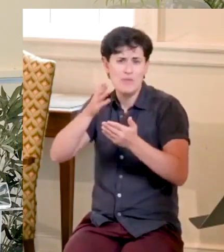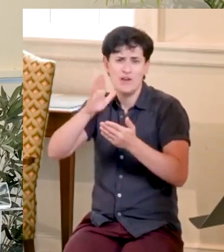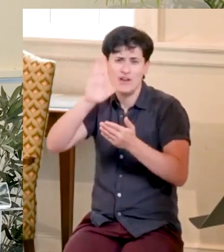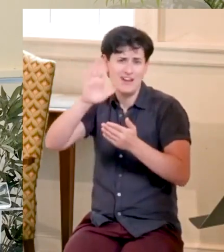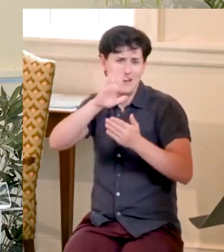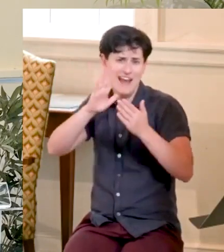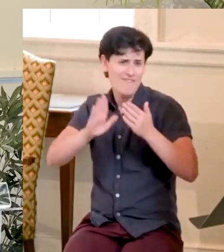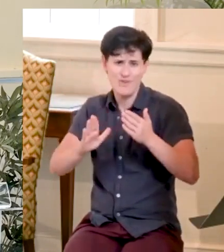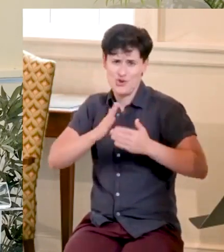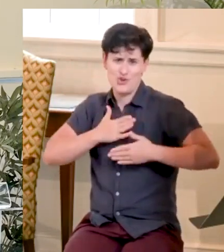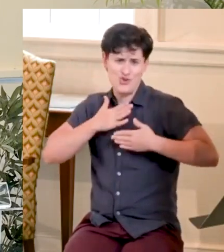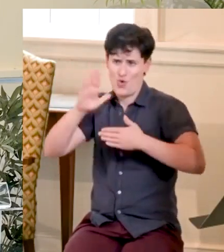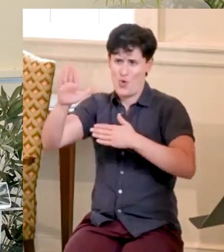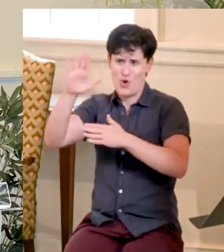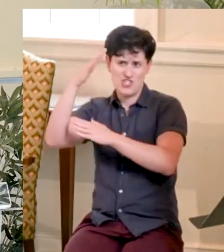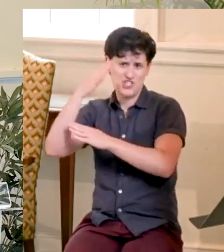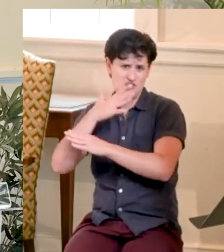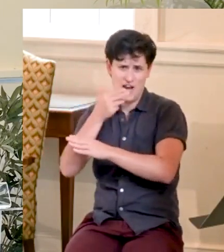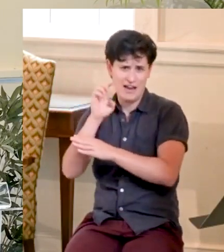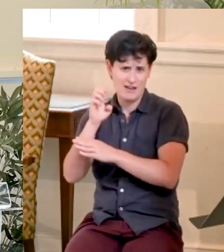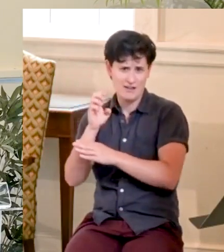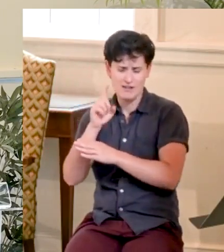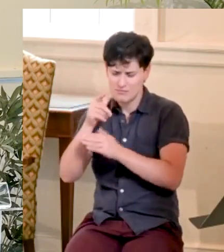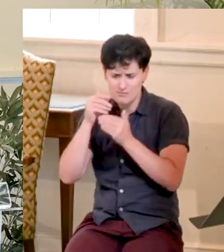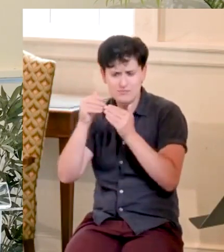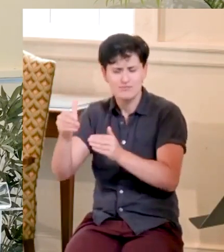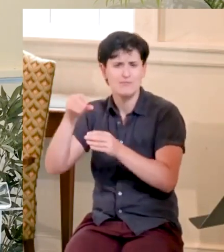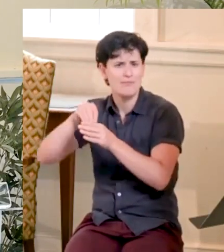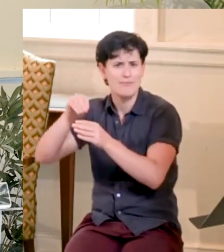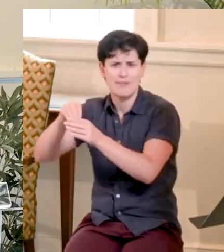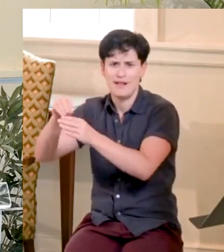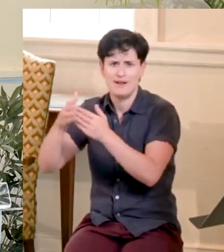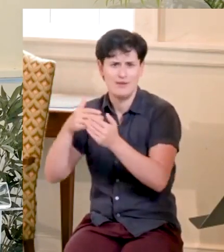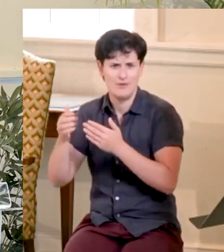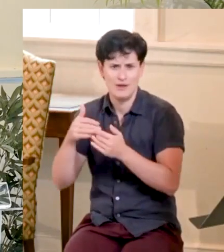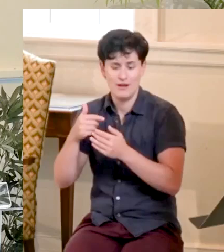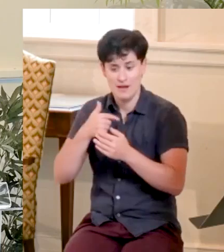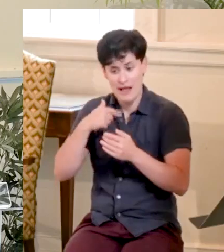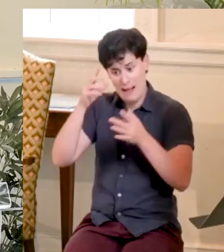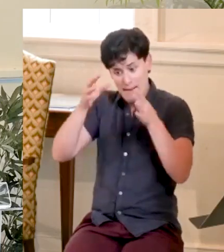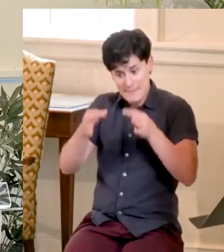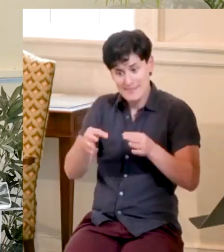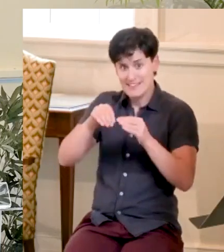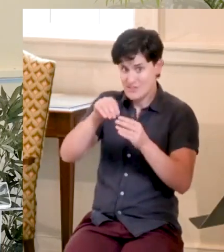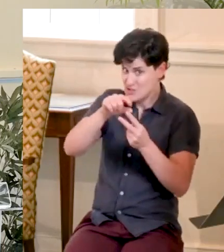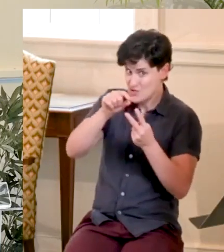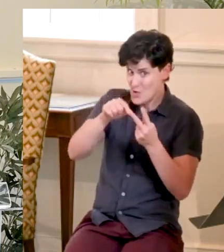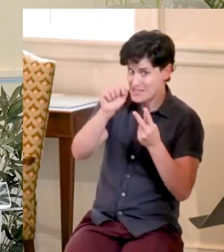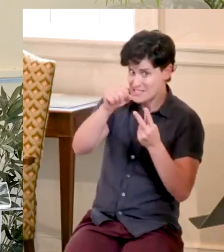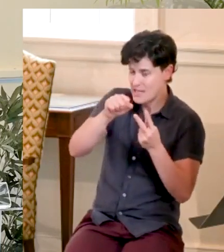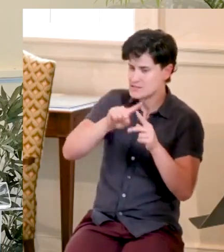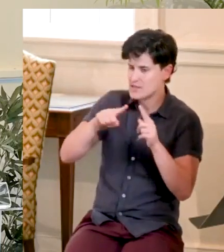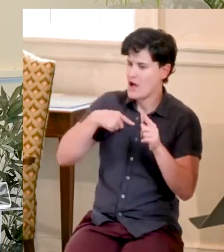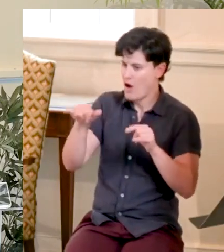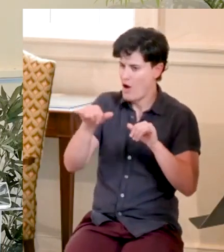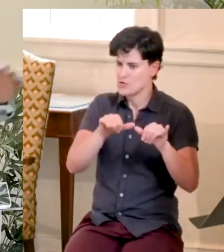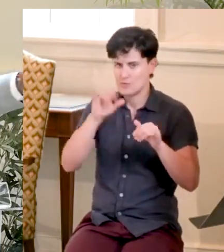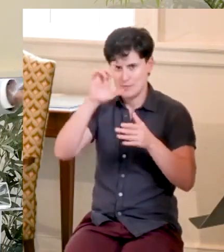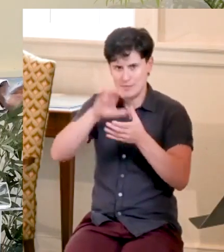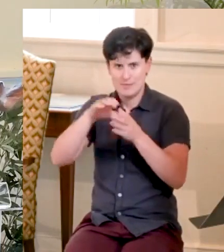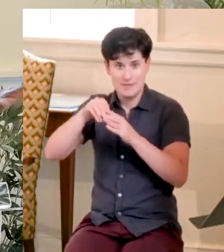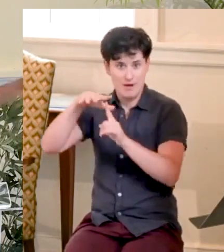So yes, I believe in choice, but I also believe in context. The future isn't